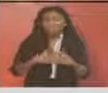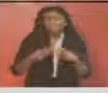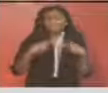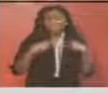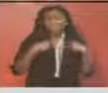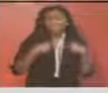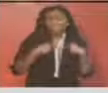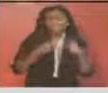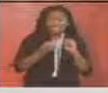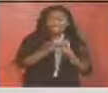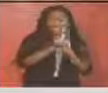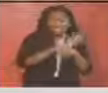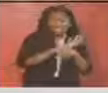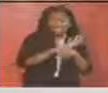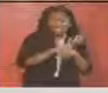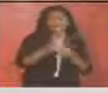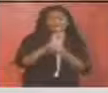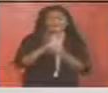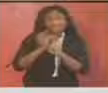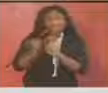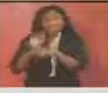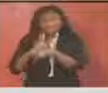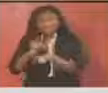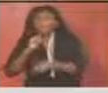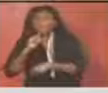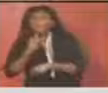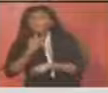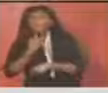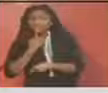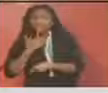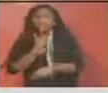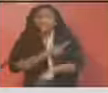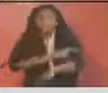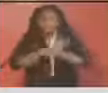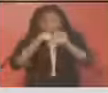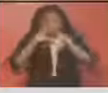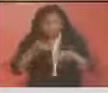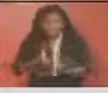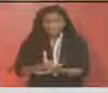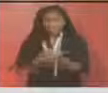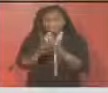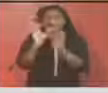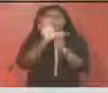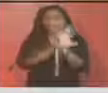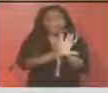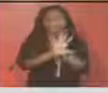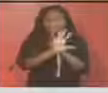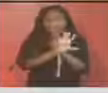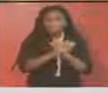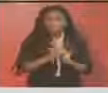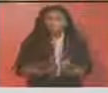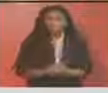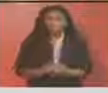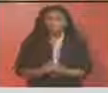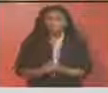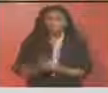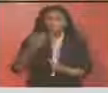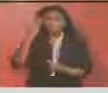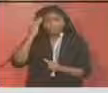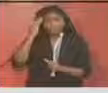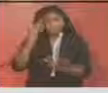at very mild disease all the way to severe disease. If you consider only severe disease that results